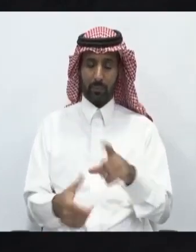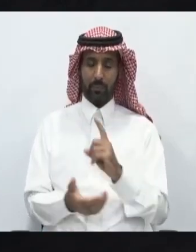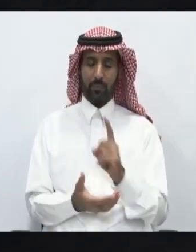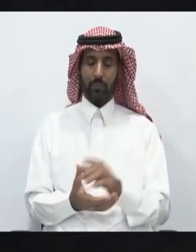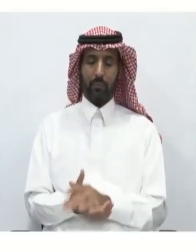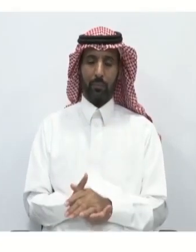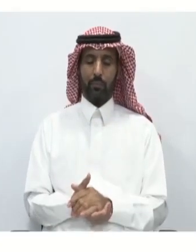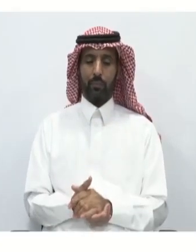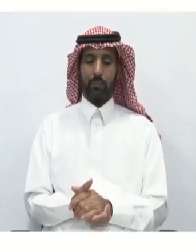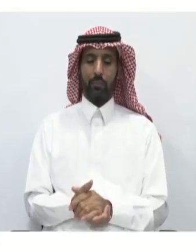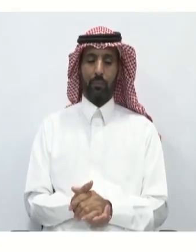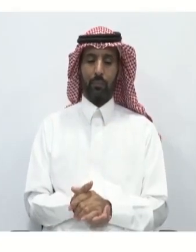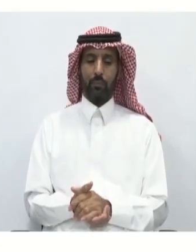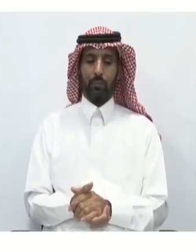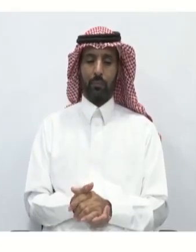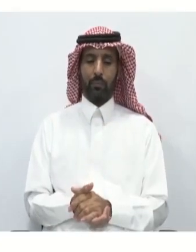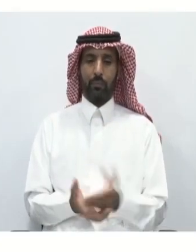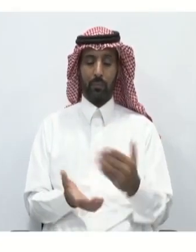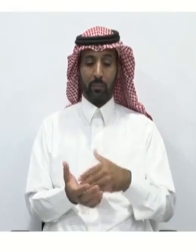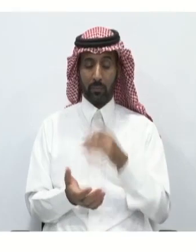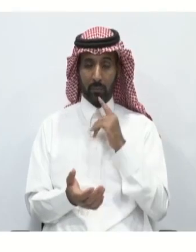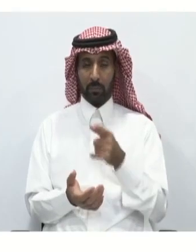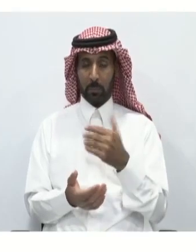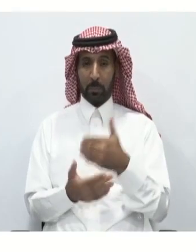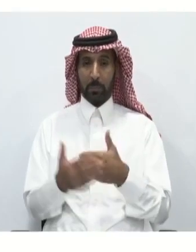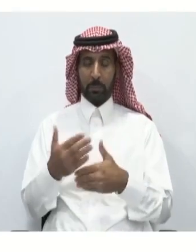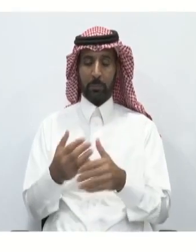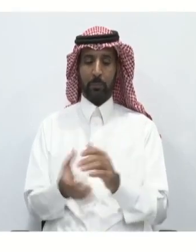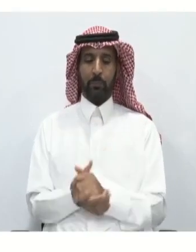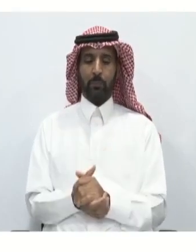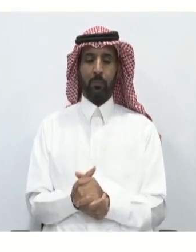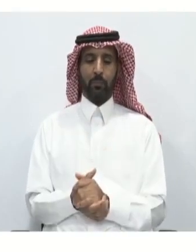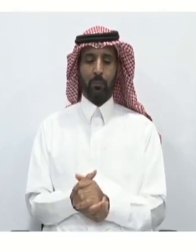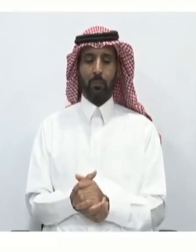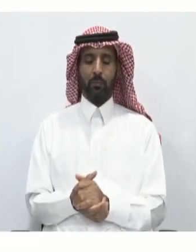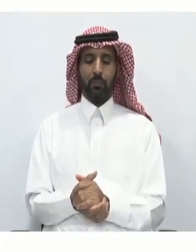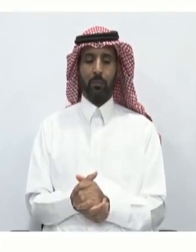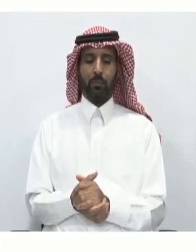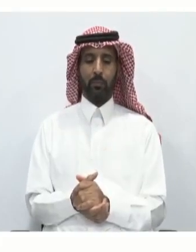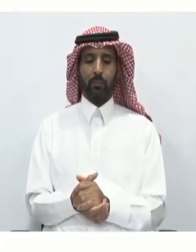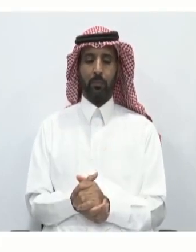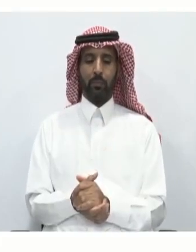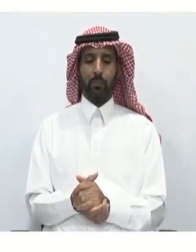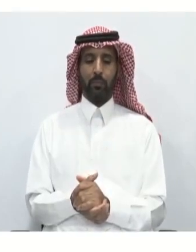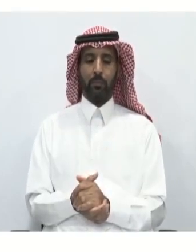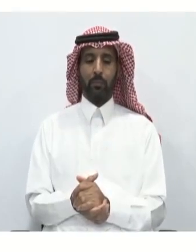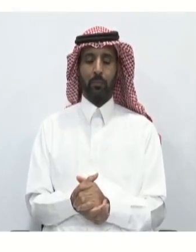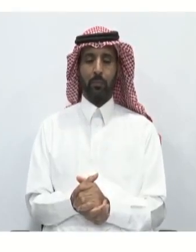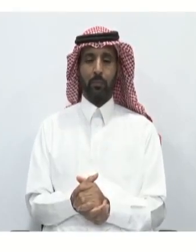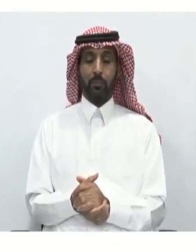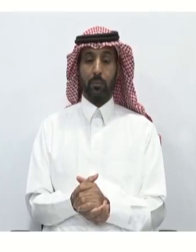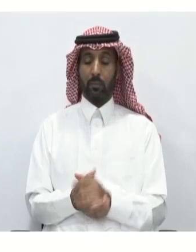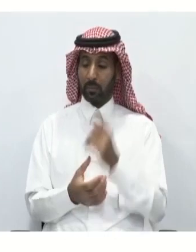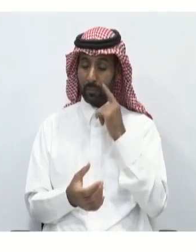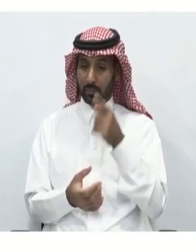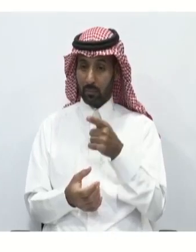the respect for the environment. Again, builds environmental awareness. Number three here, provides